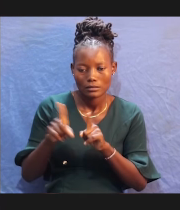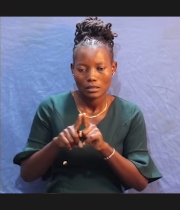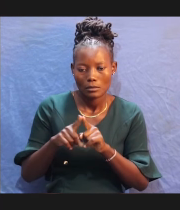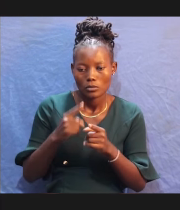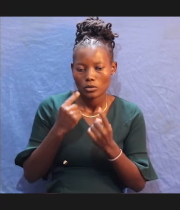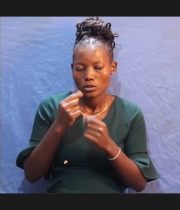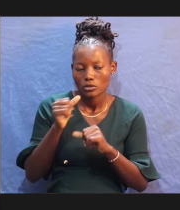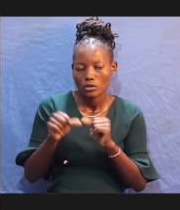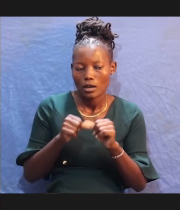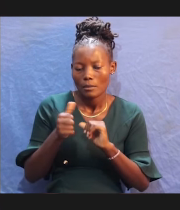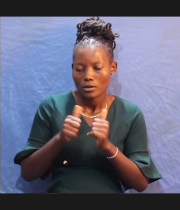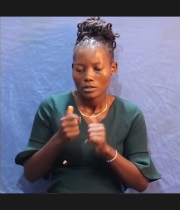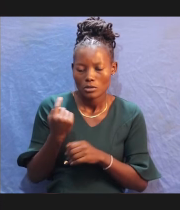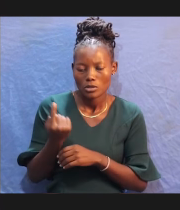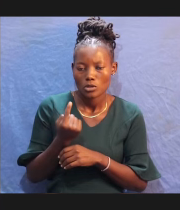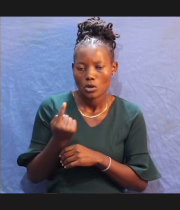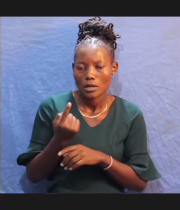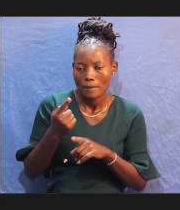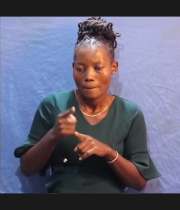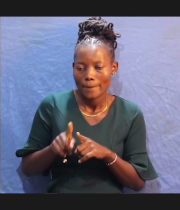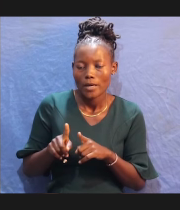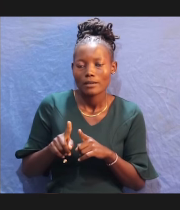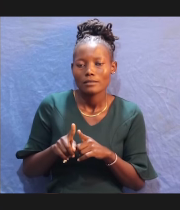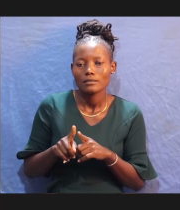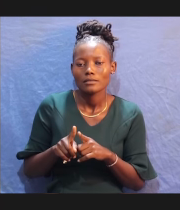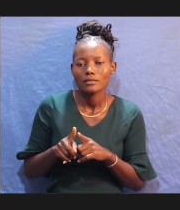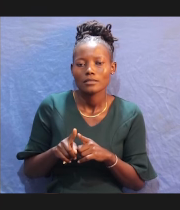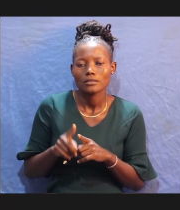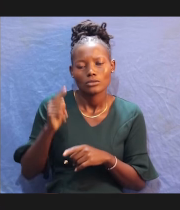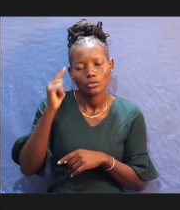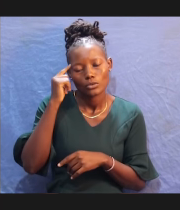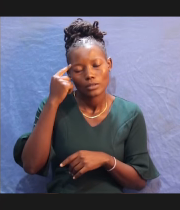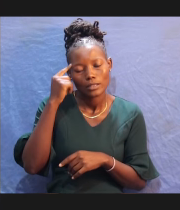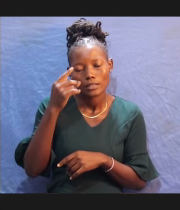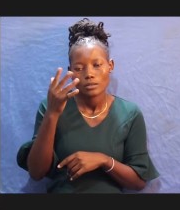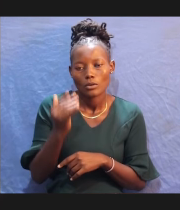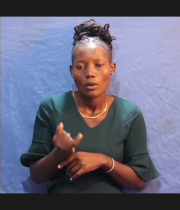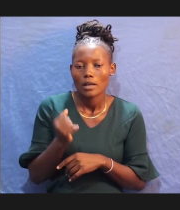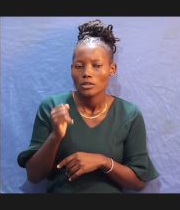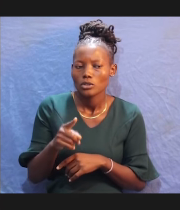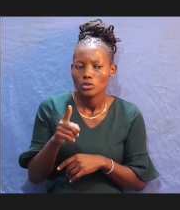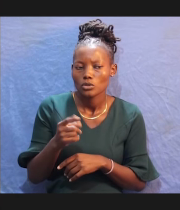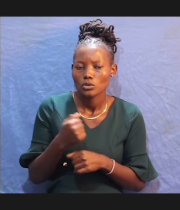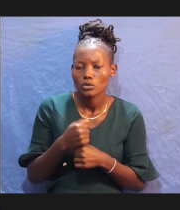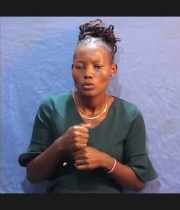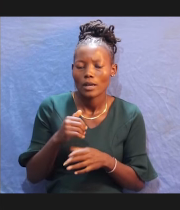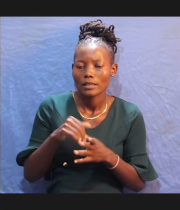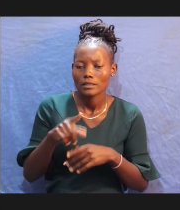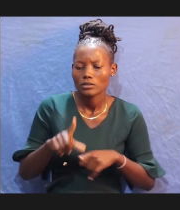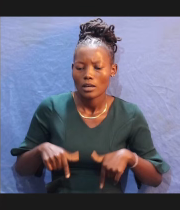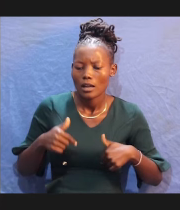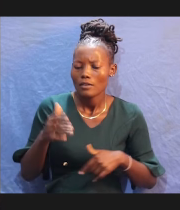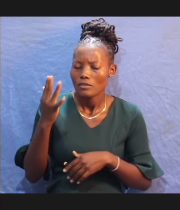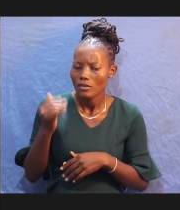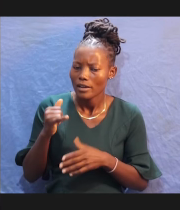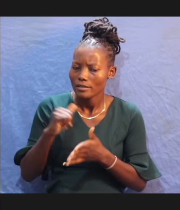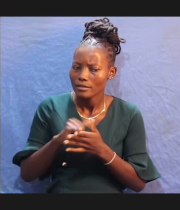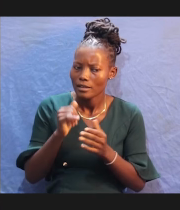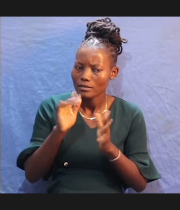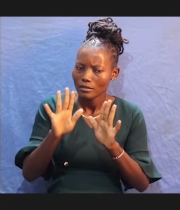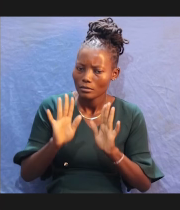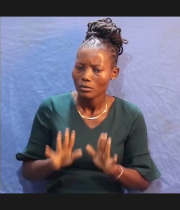about the sport, but also at the end ask them, what do you think? Where do you need teamwork in your life? Why is that important? What do you think